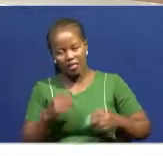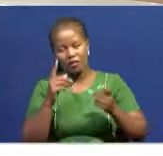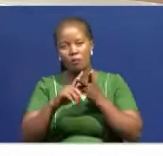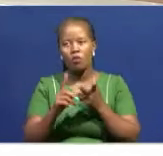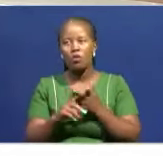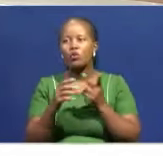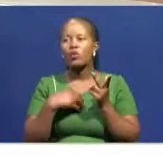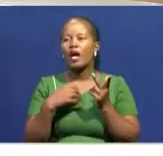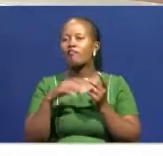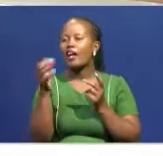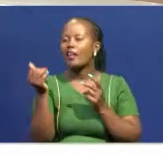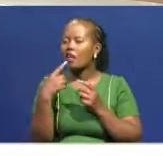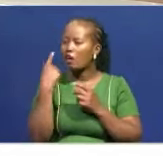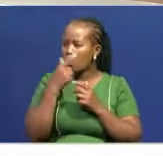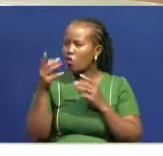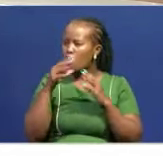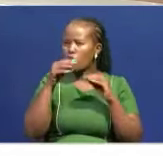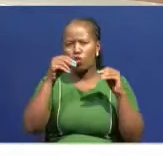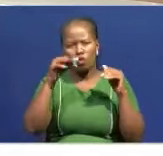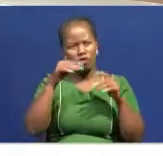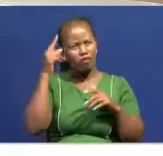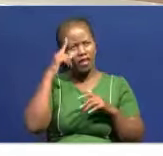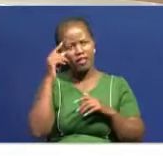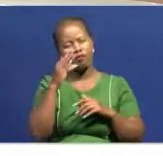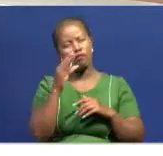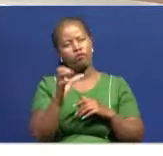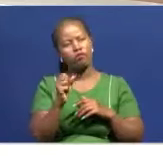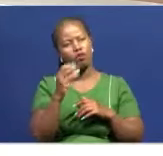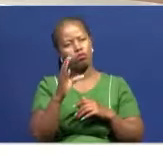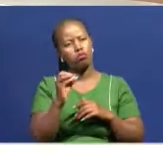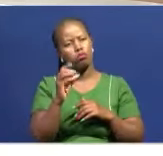who've qualified for Scotland. Yes. And